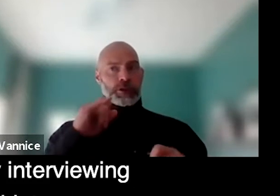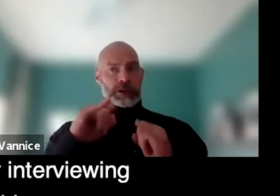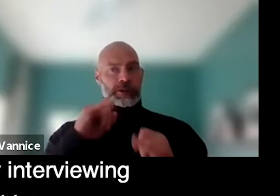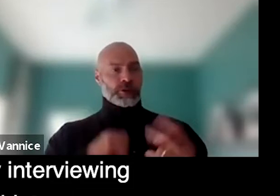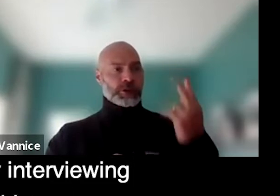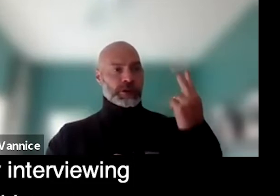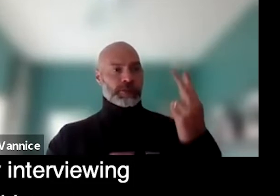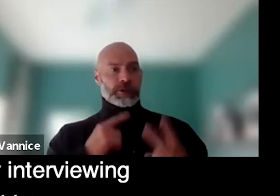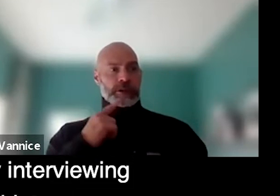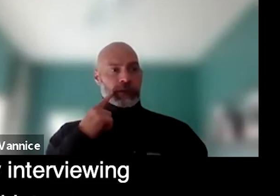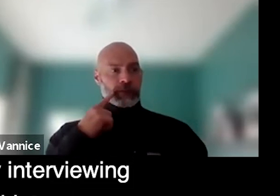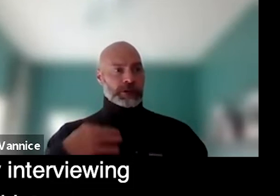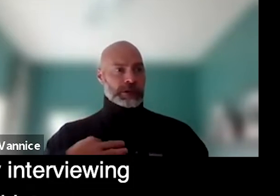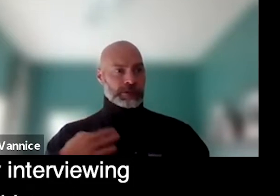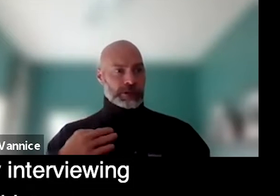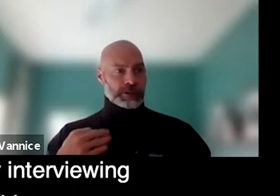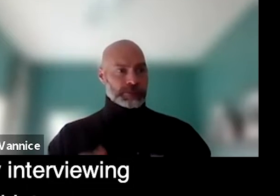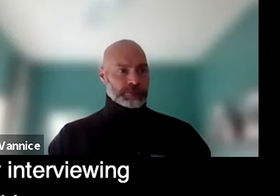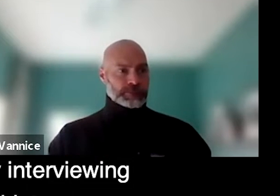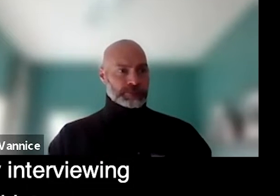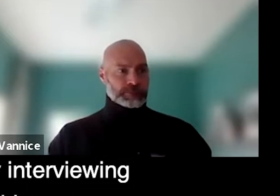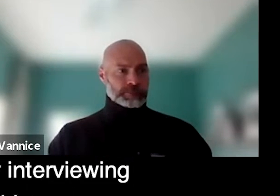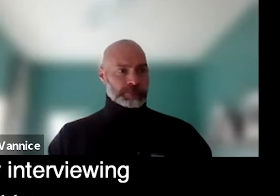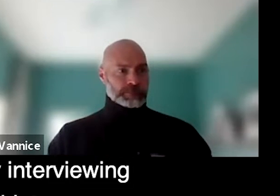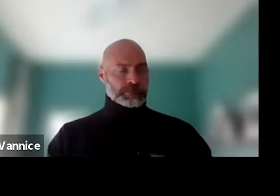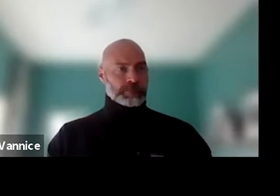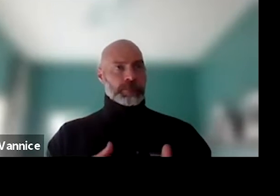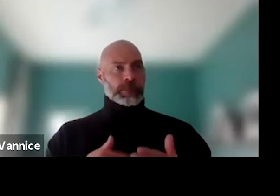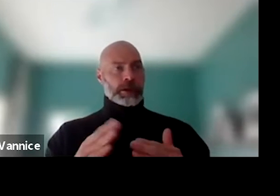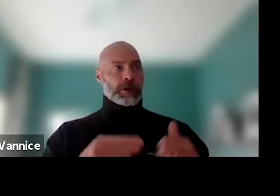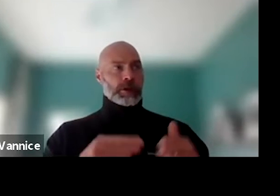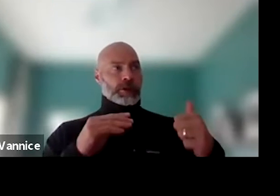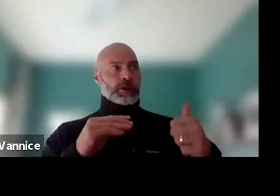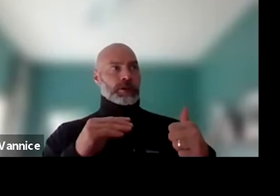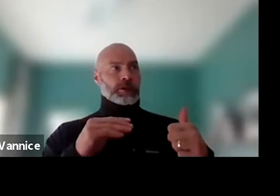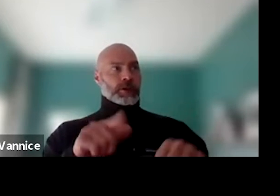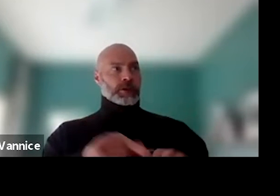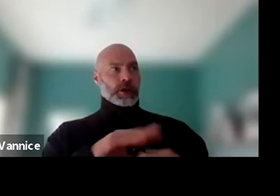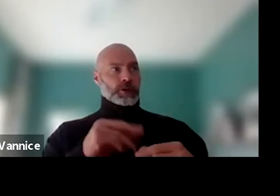So we were actually interviewing 2 deaf candidates.